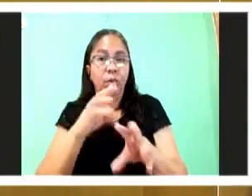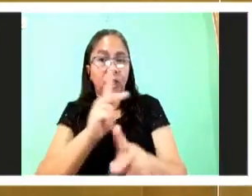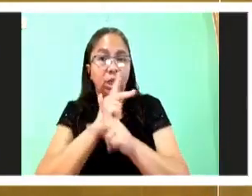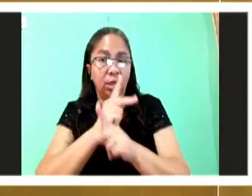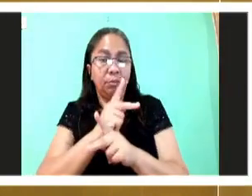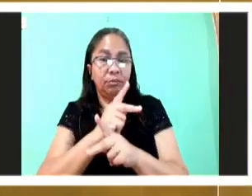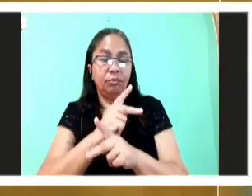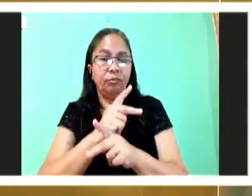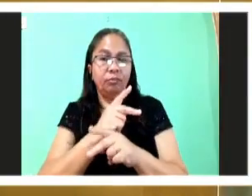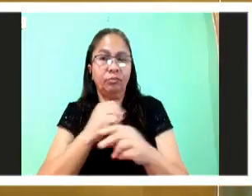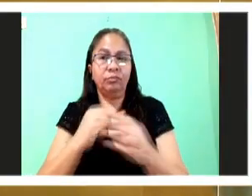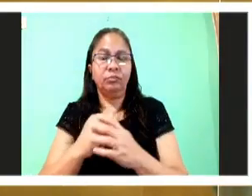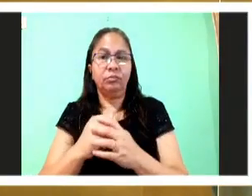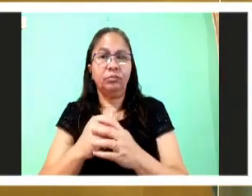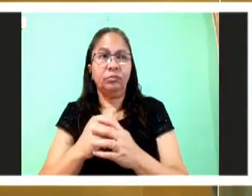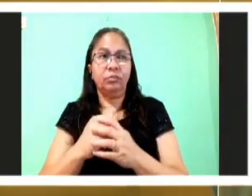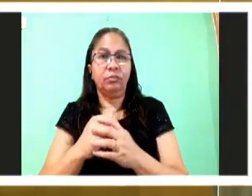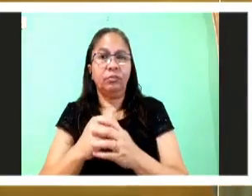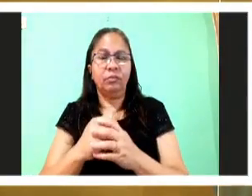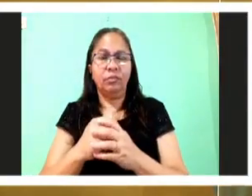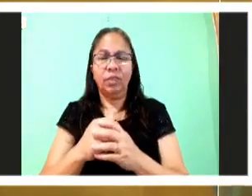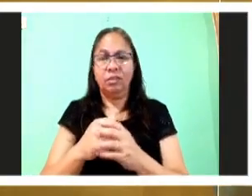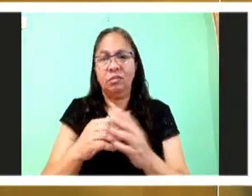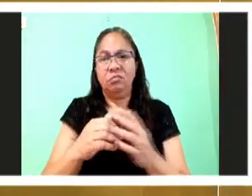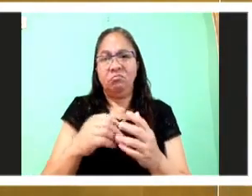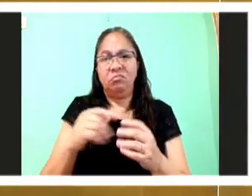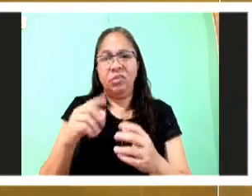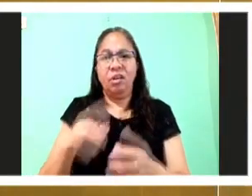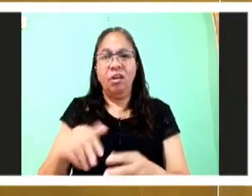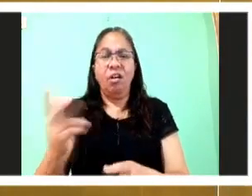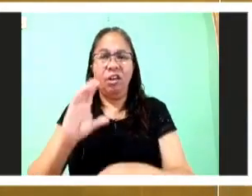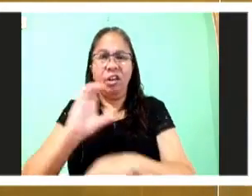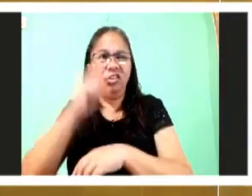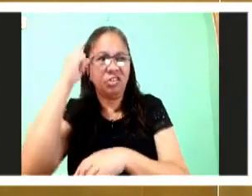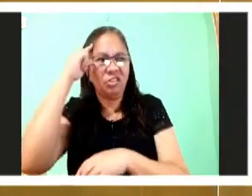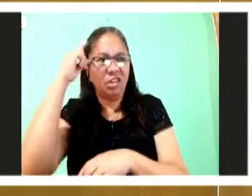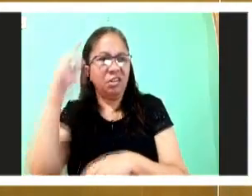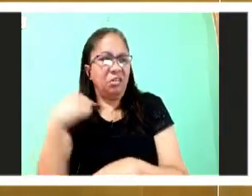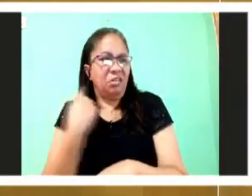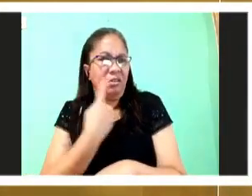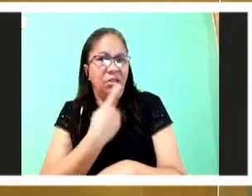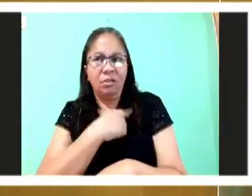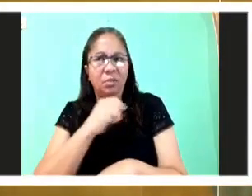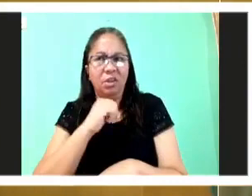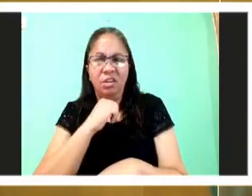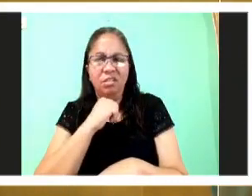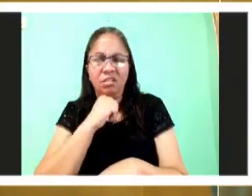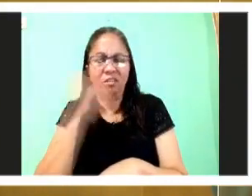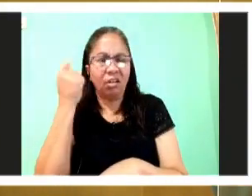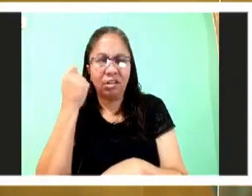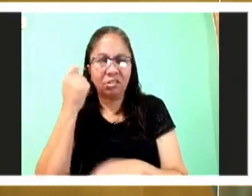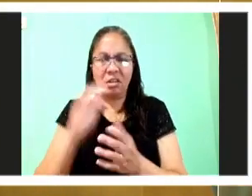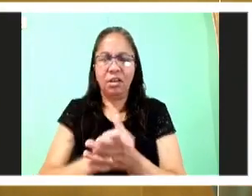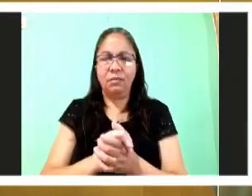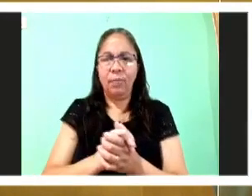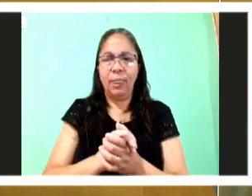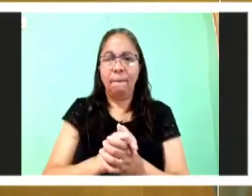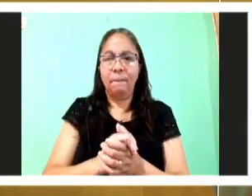of anachronistic. We have to get with the times. Well, his disciples couldn't get with the times.